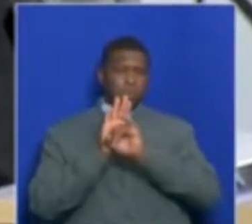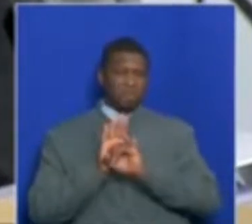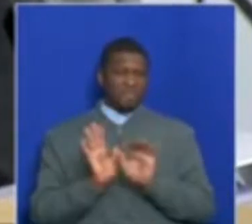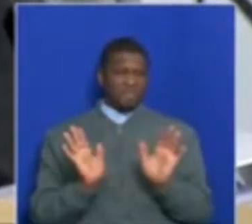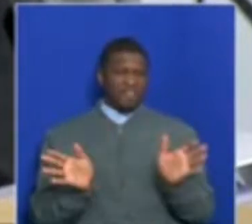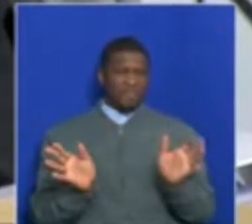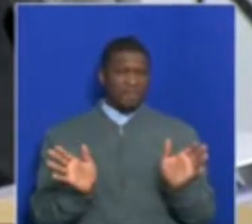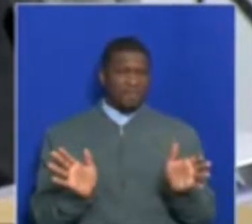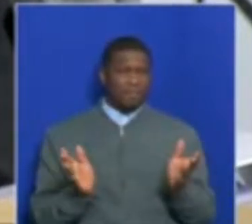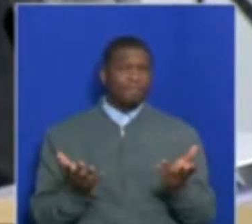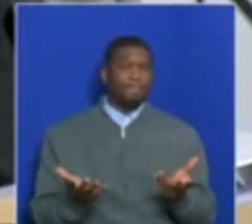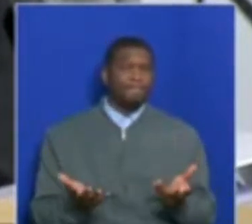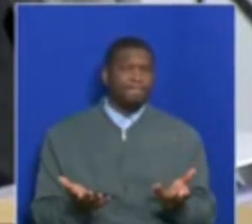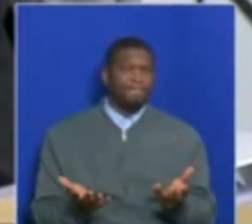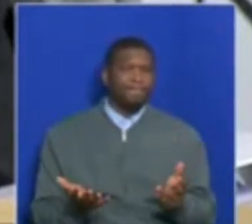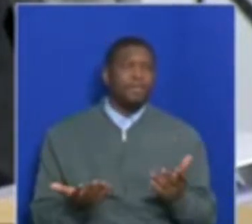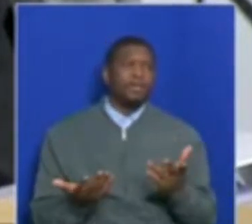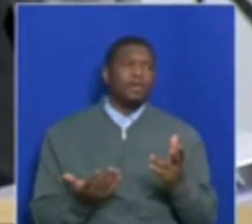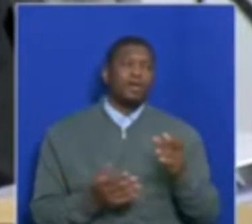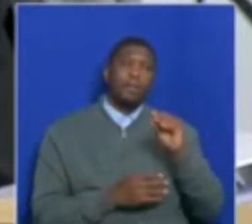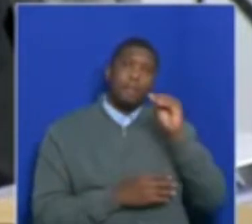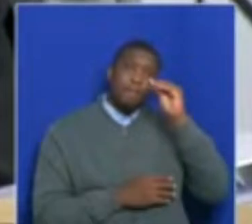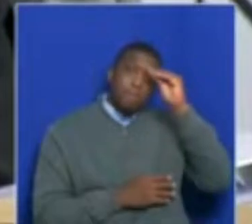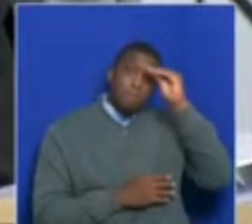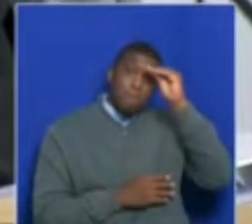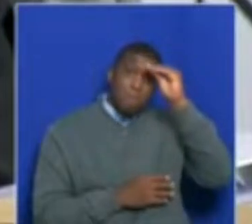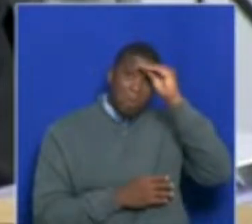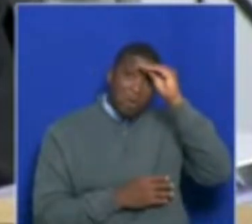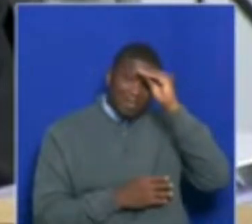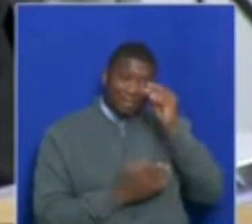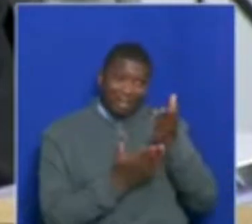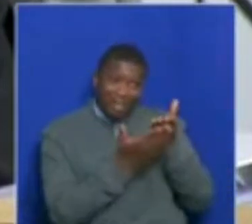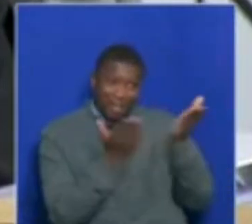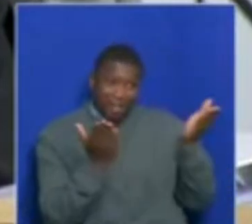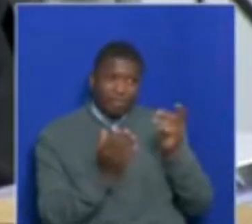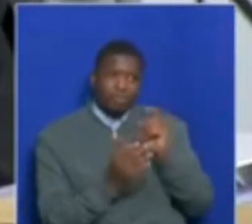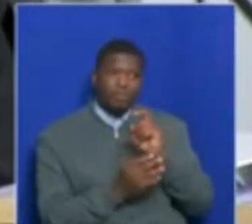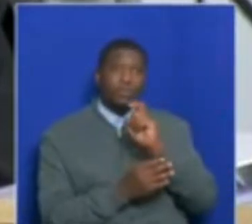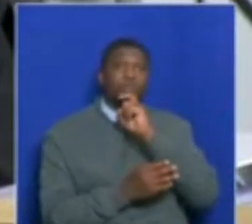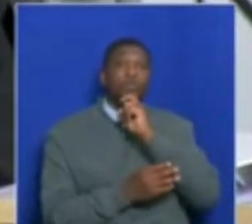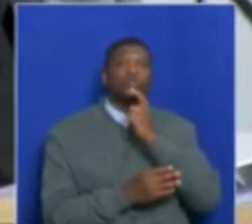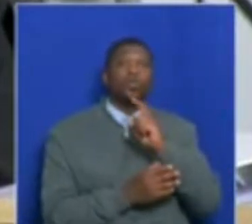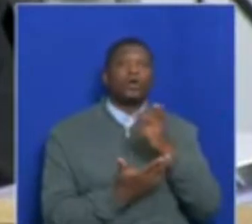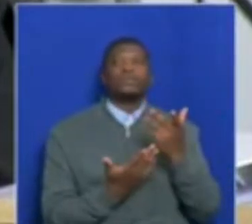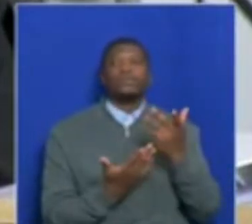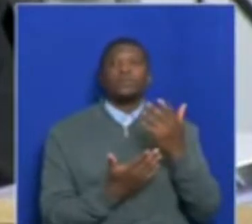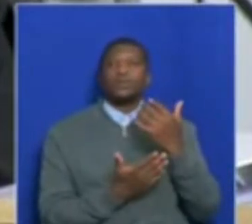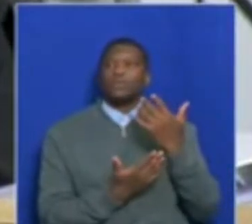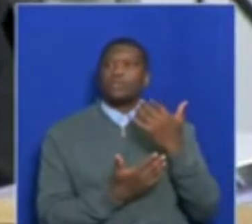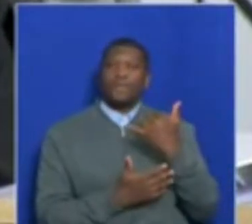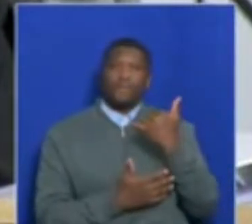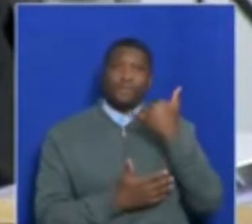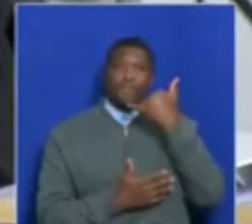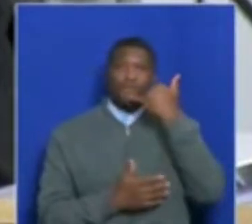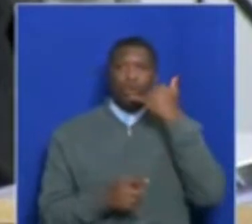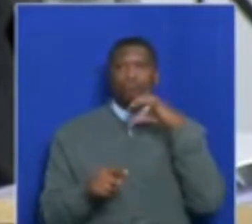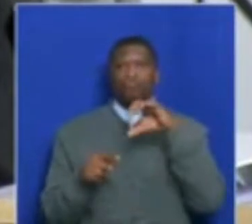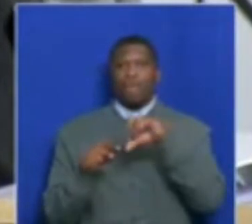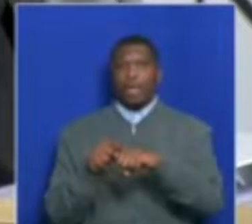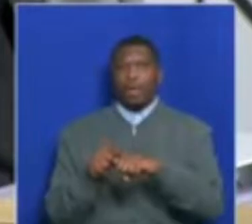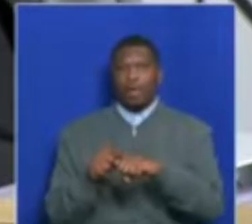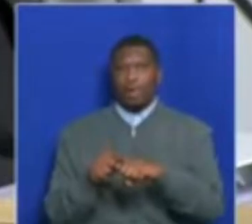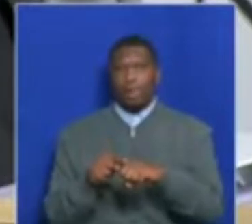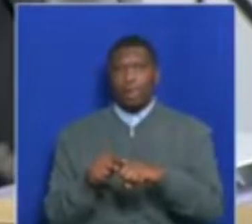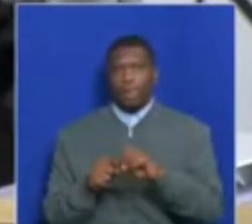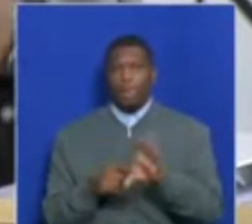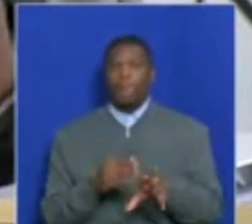the police are using the police grabber, cell phone grabber, and are coming to